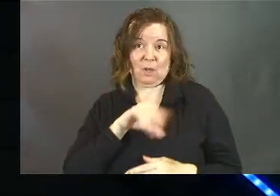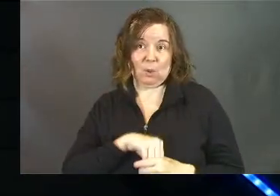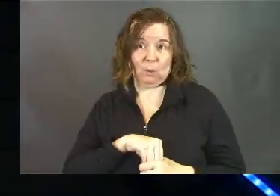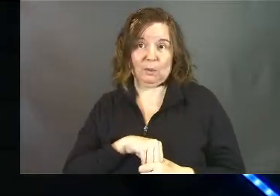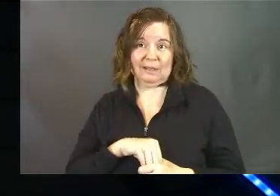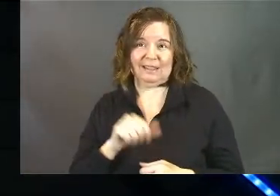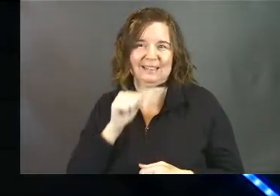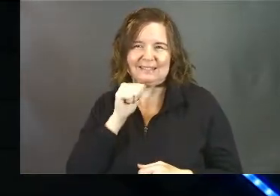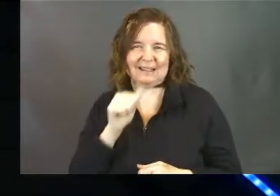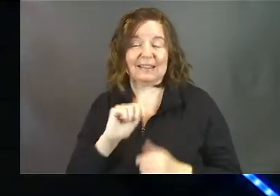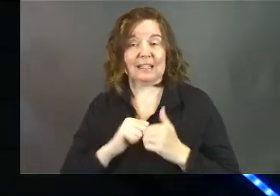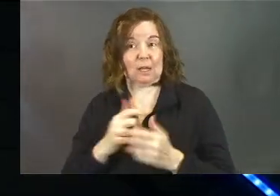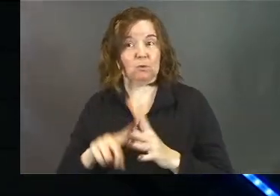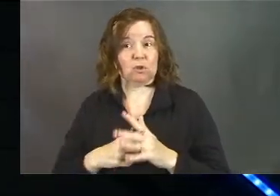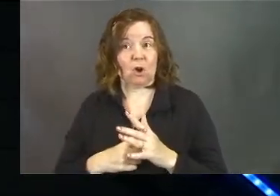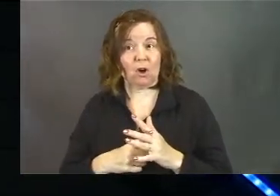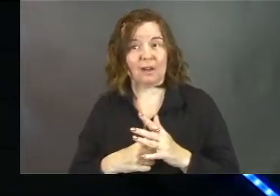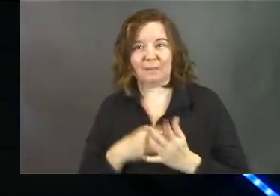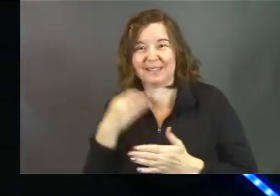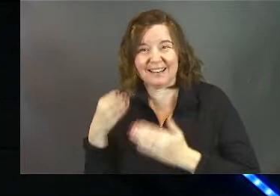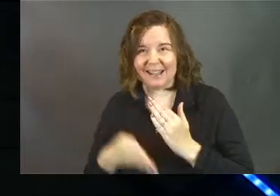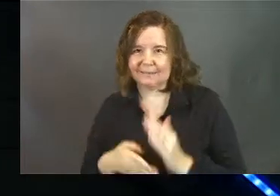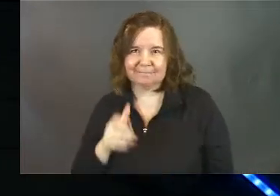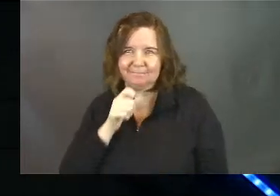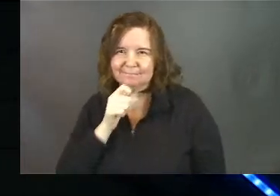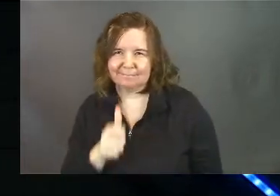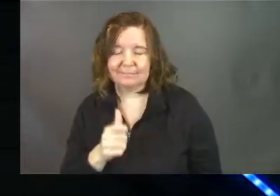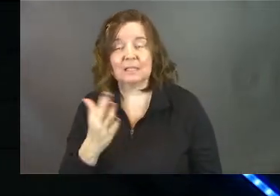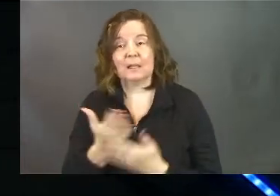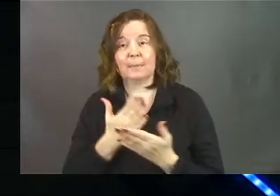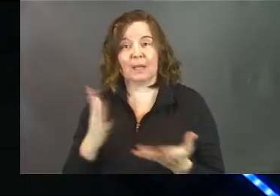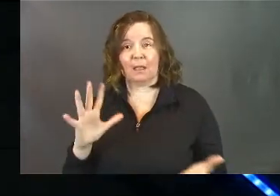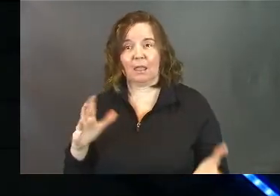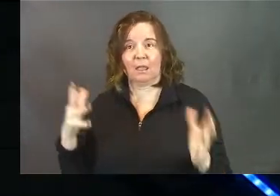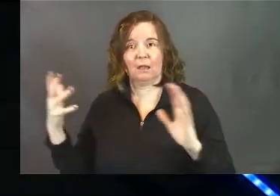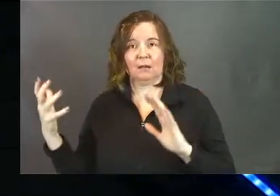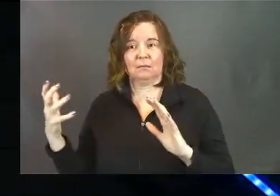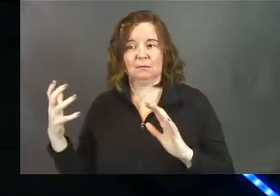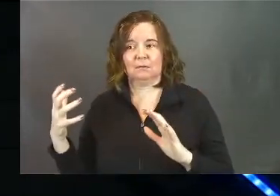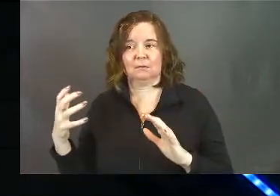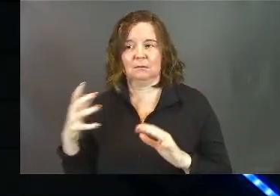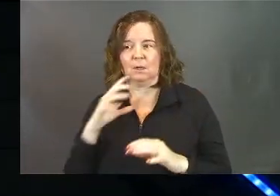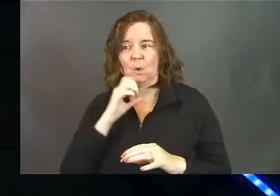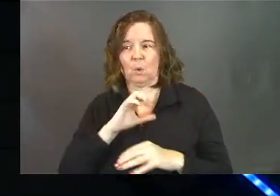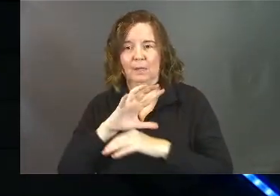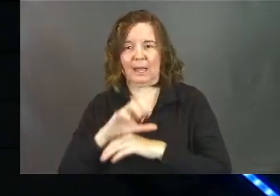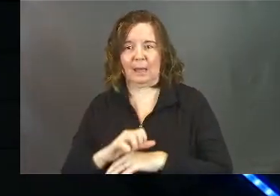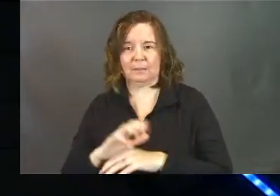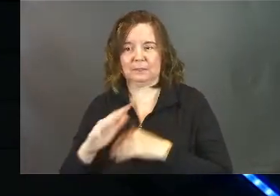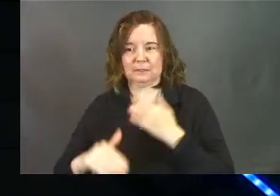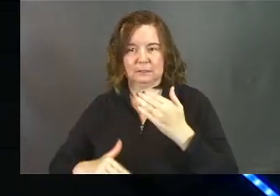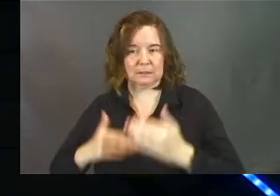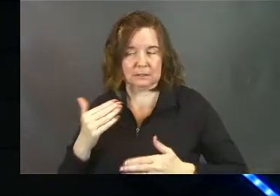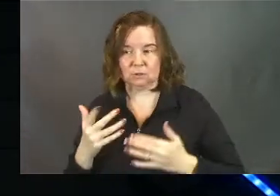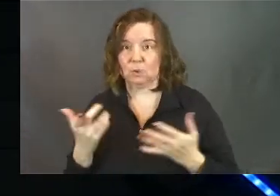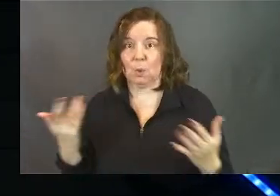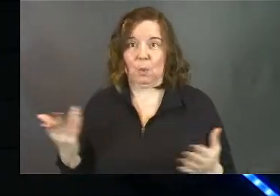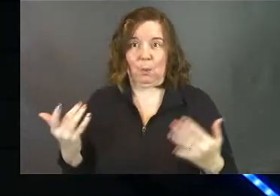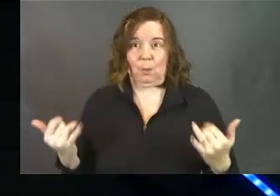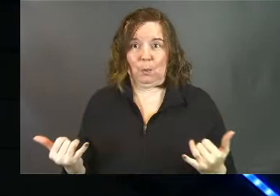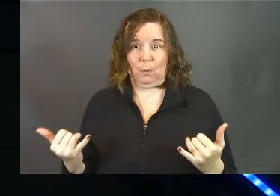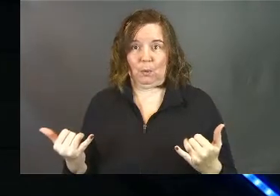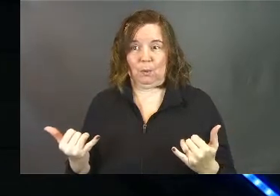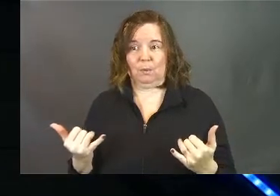included, that's how it started, but it's not how it ended. And some things got out of whack, and old habits kind of creep their way back in. And so here we